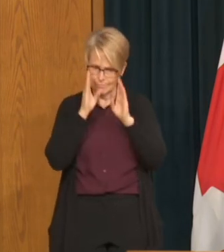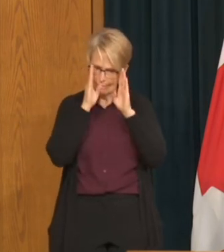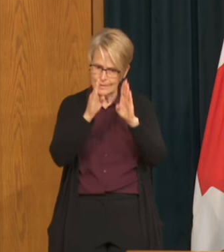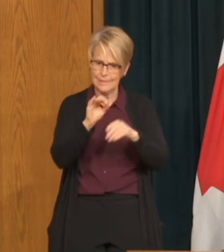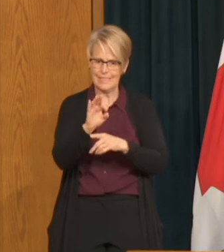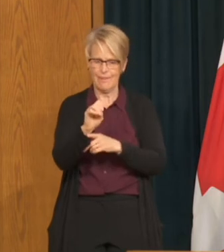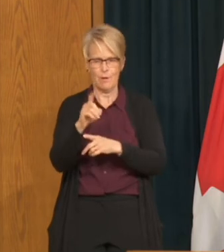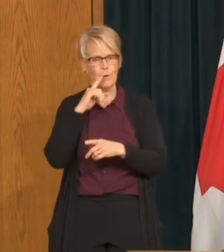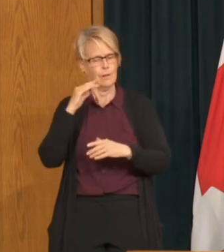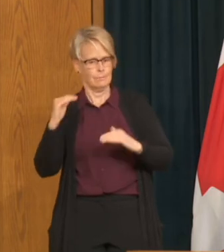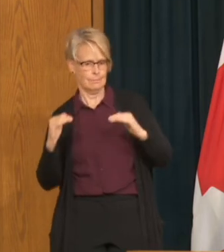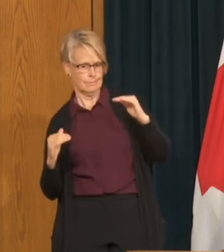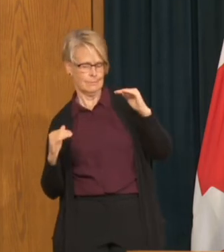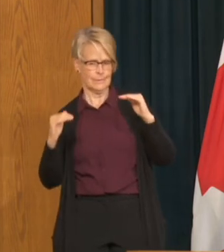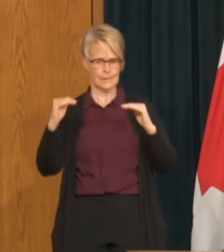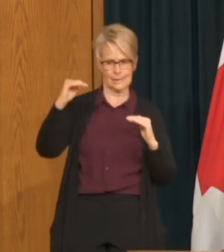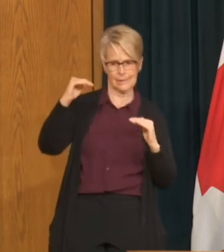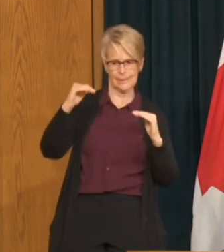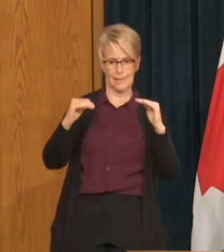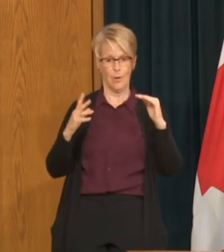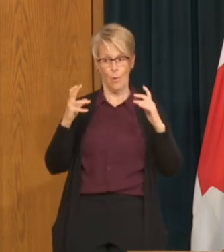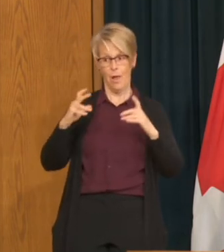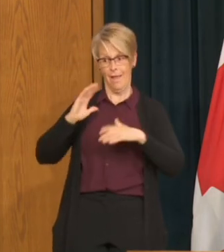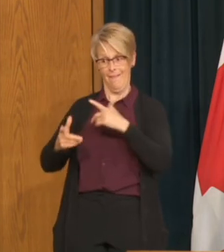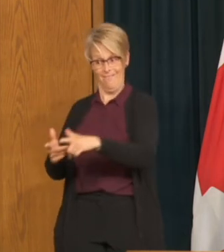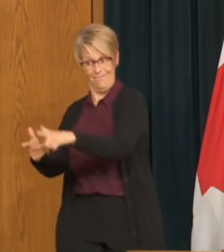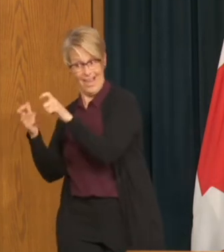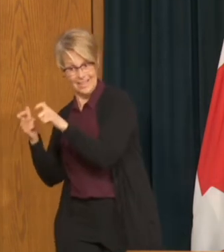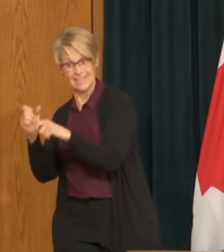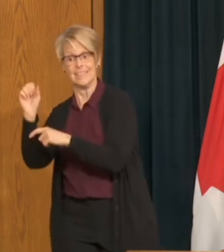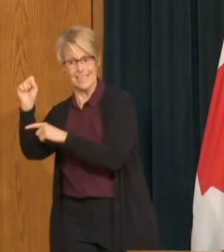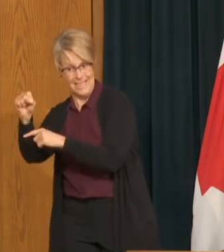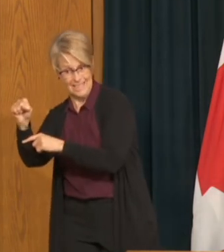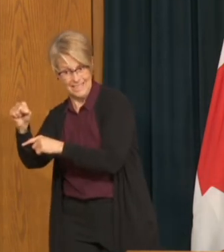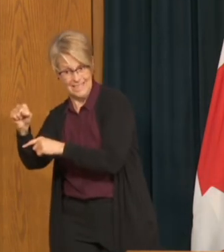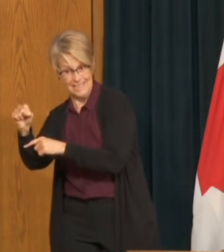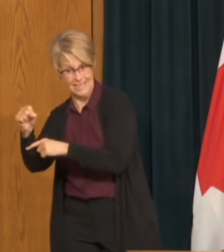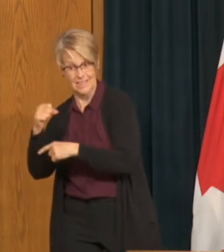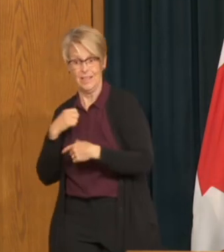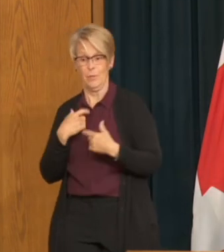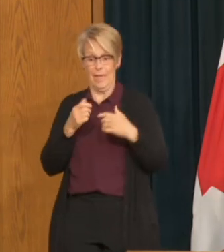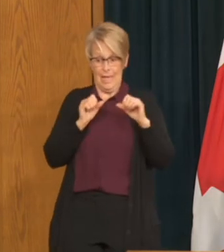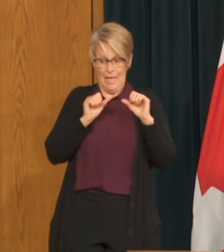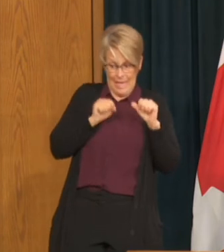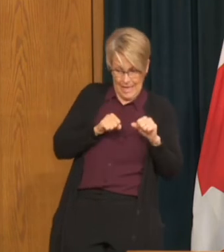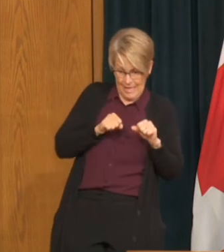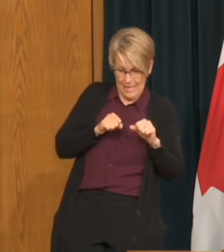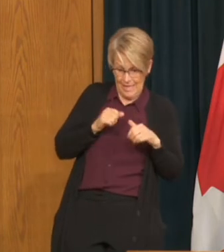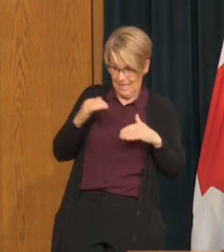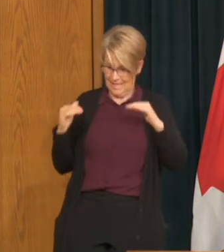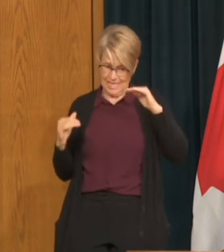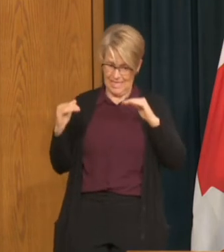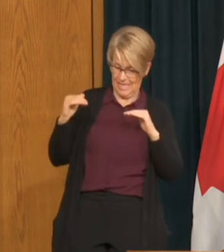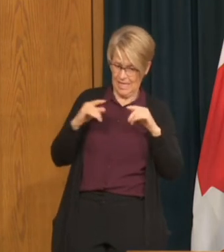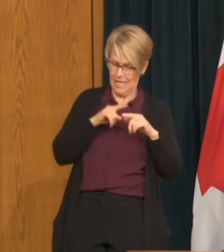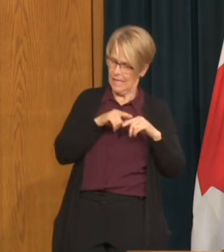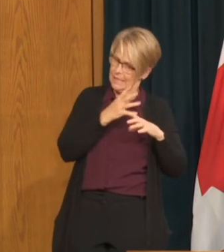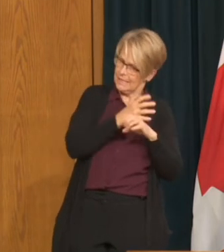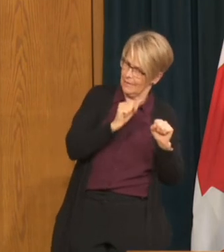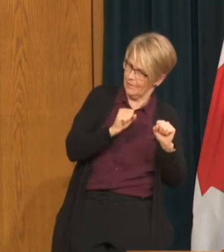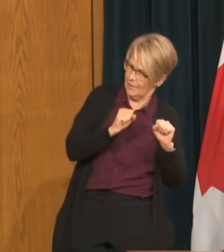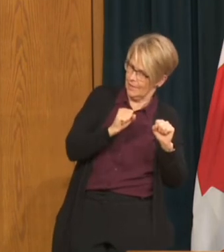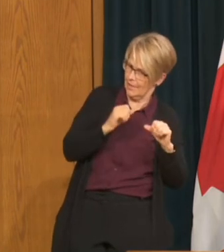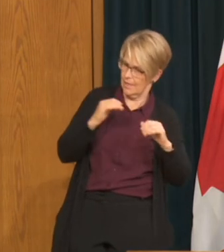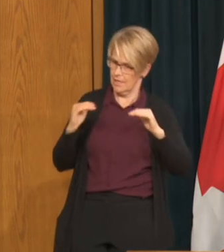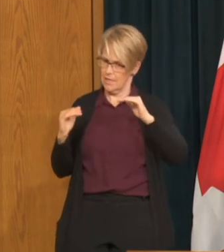that balance between resuming as fast as we want to and as fast as we can in terms of making sure all the safety precautions are in